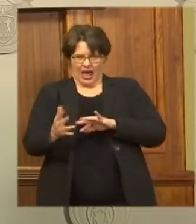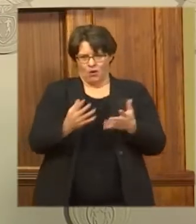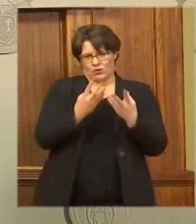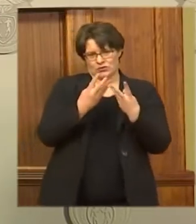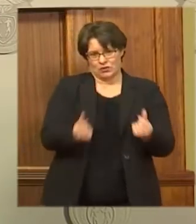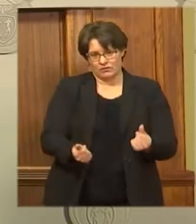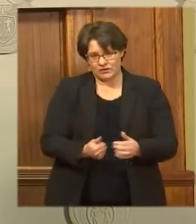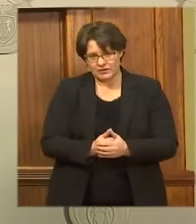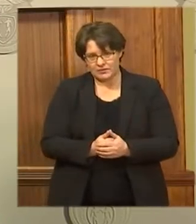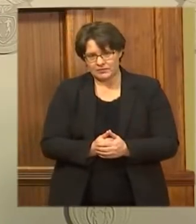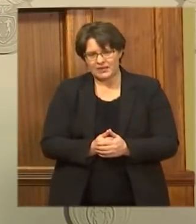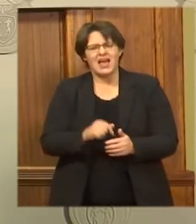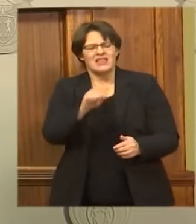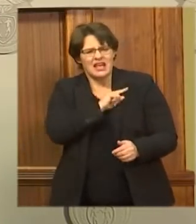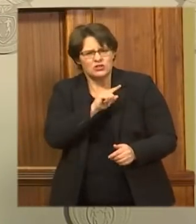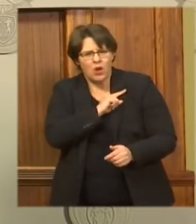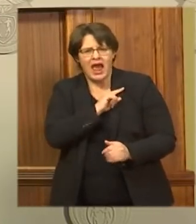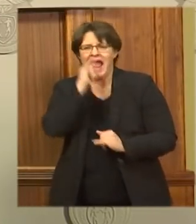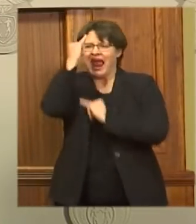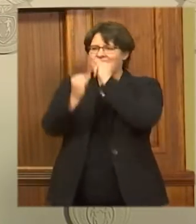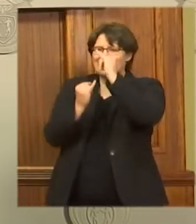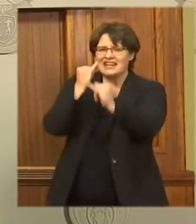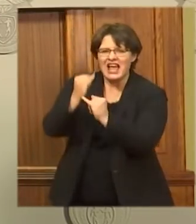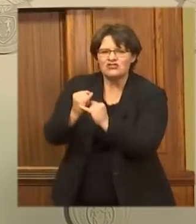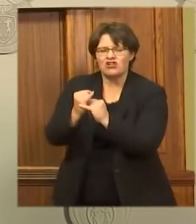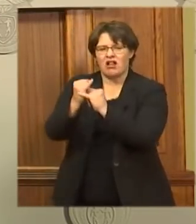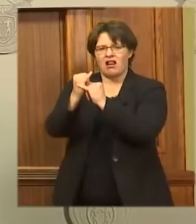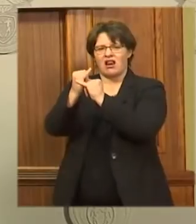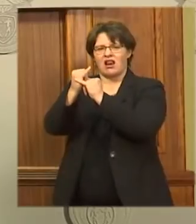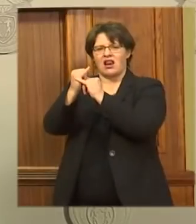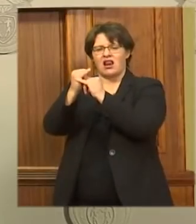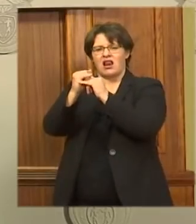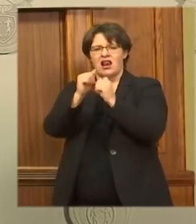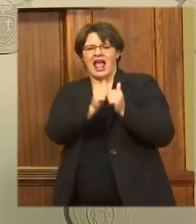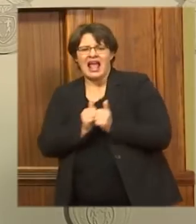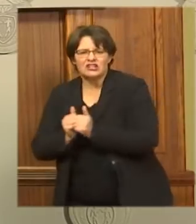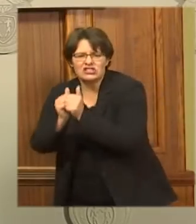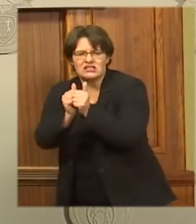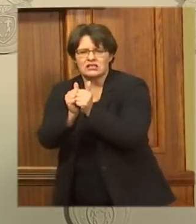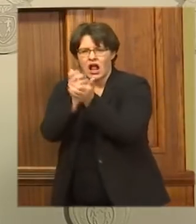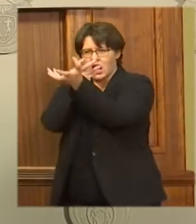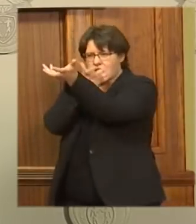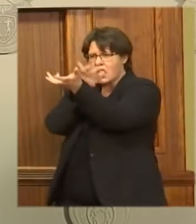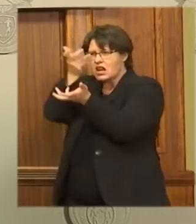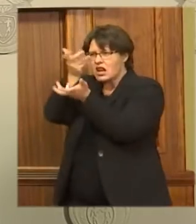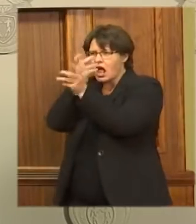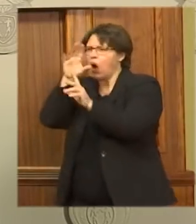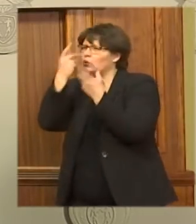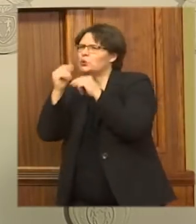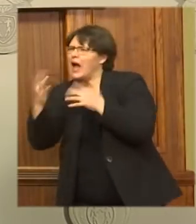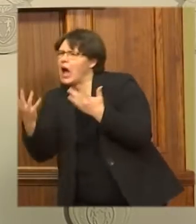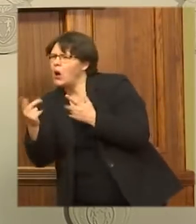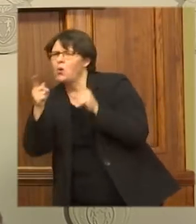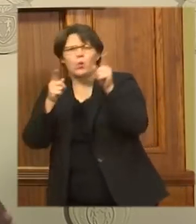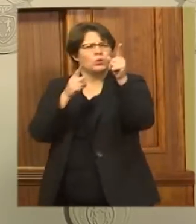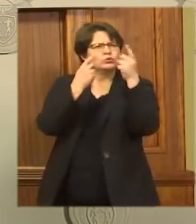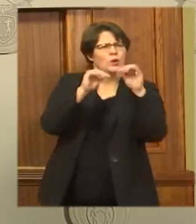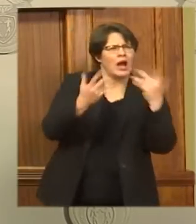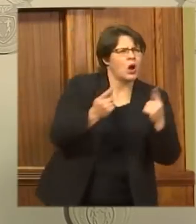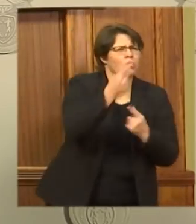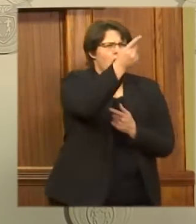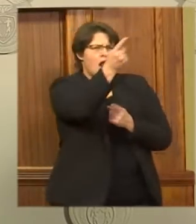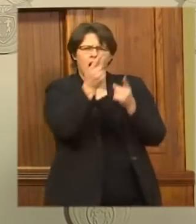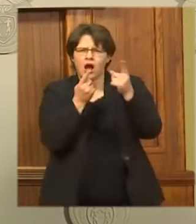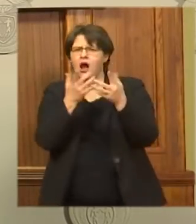working closely with international agencies and other countries in responding to the virus. As